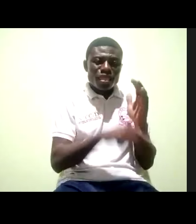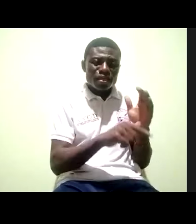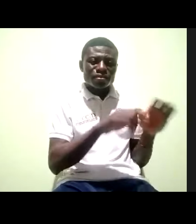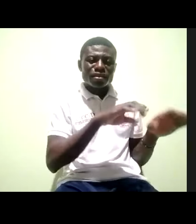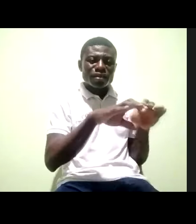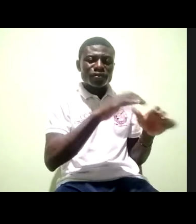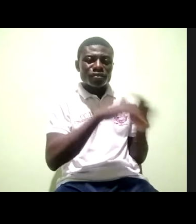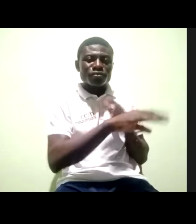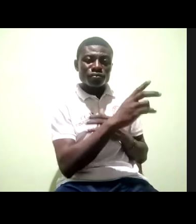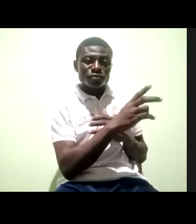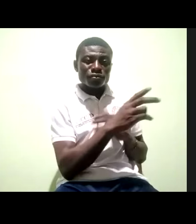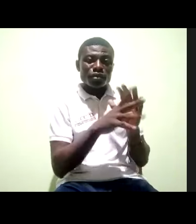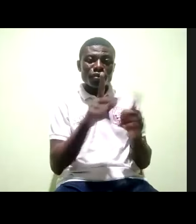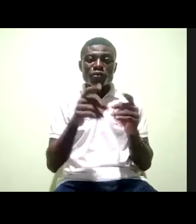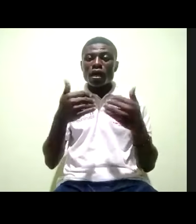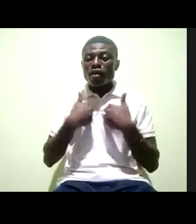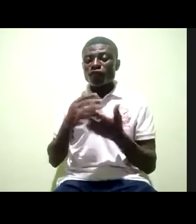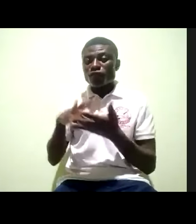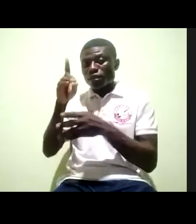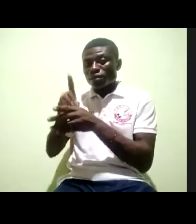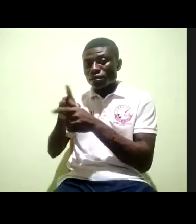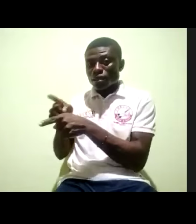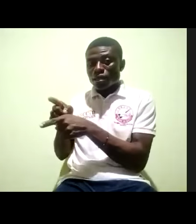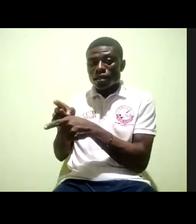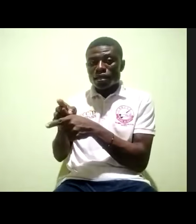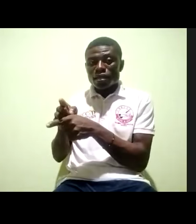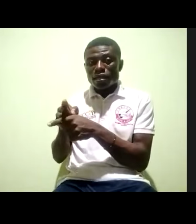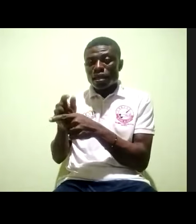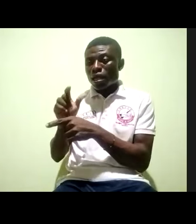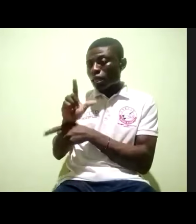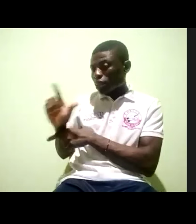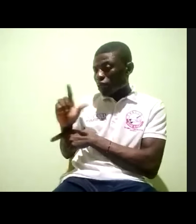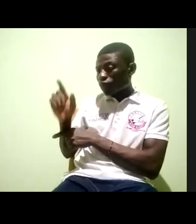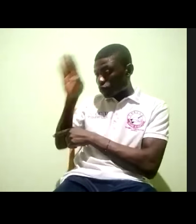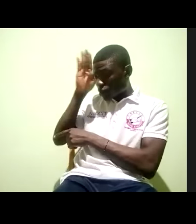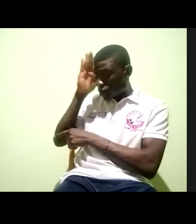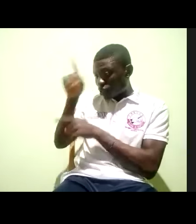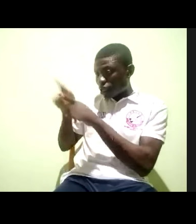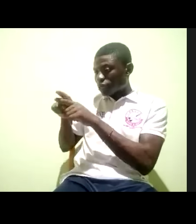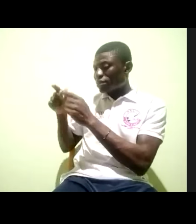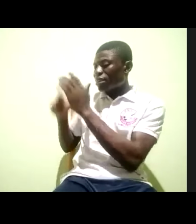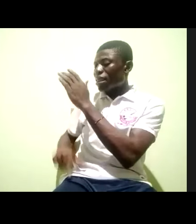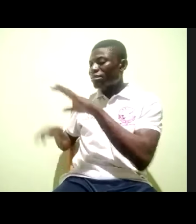people with dyslexia and learning disabilities have left side of the brain as less active.